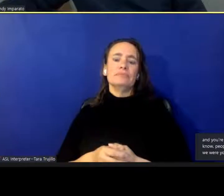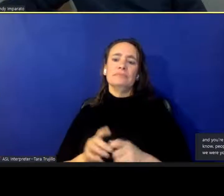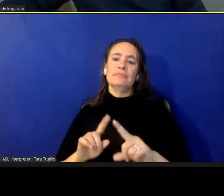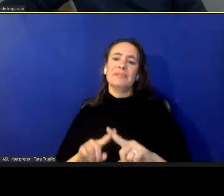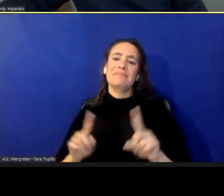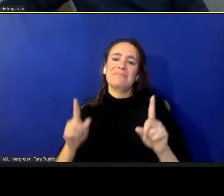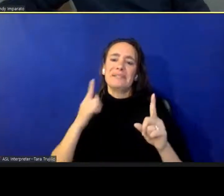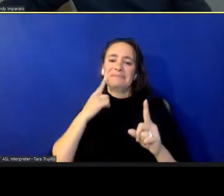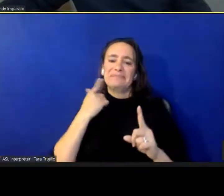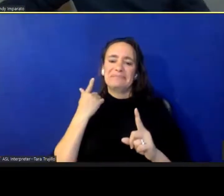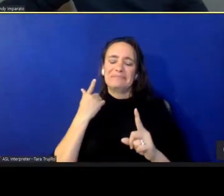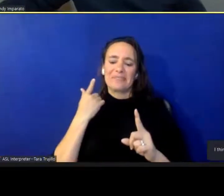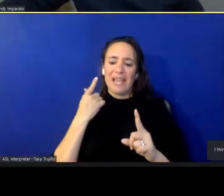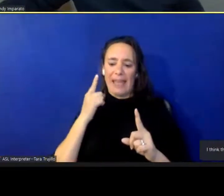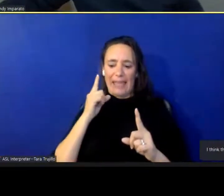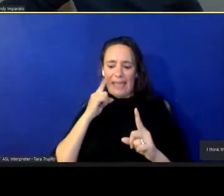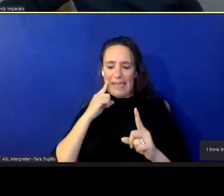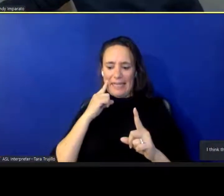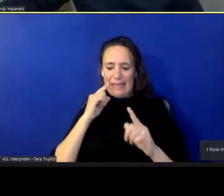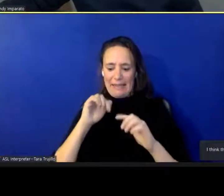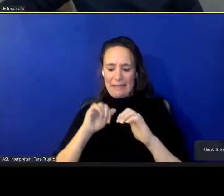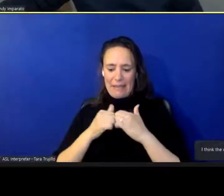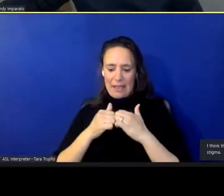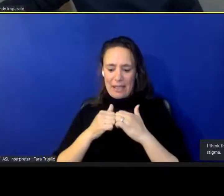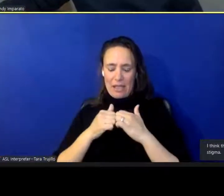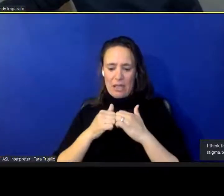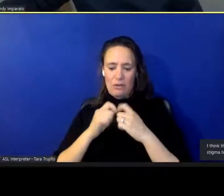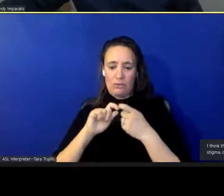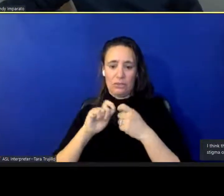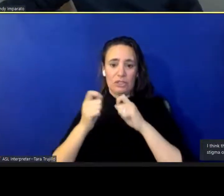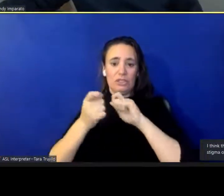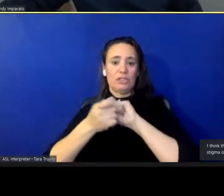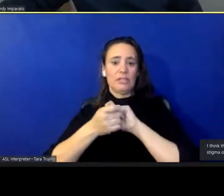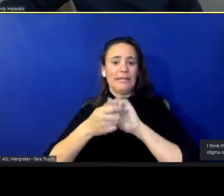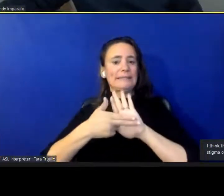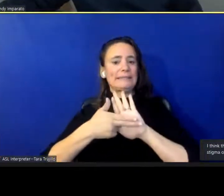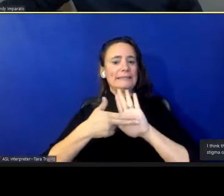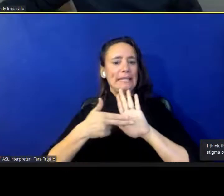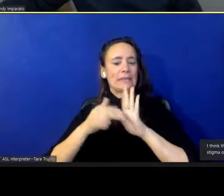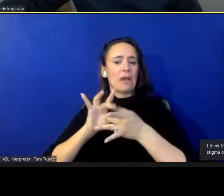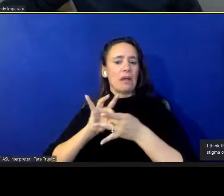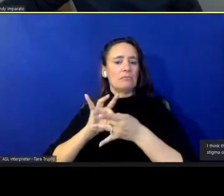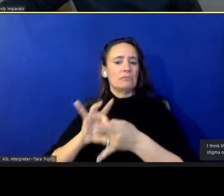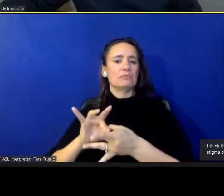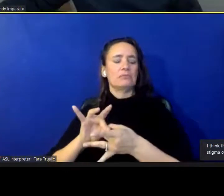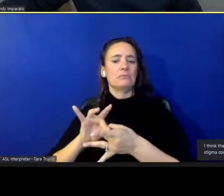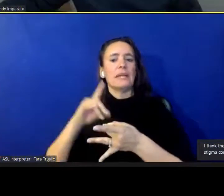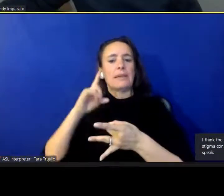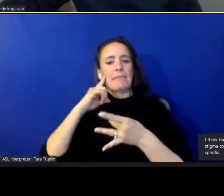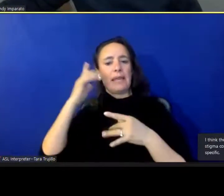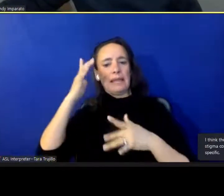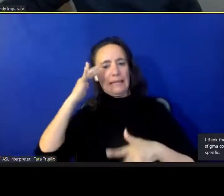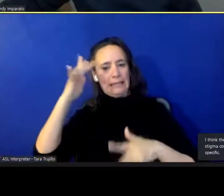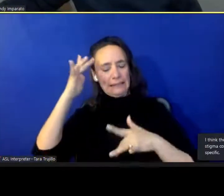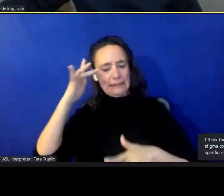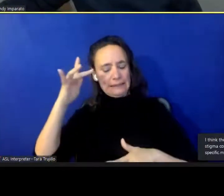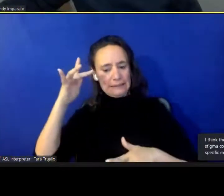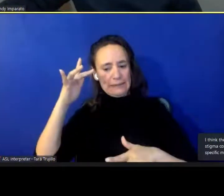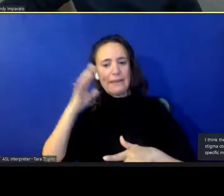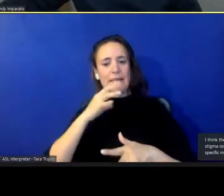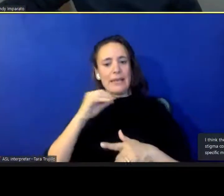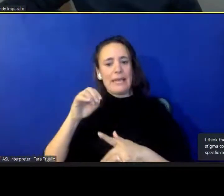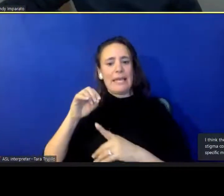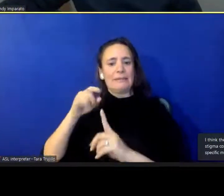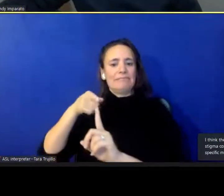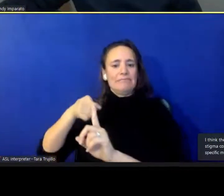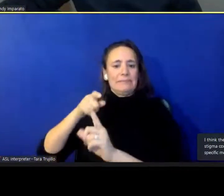I think the way that we're going to change stigma connected to mental illness broadly and to specific mental health